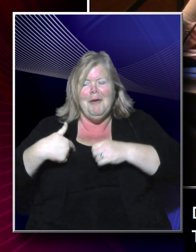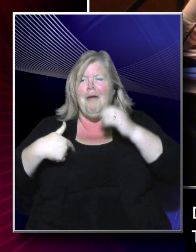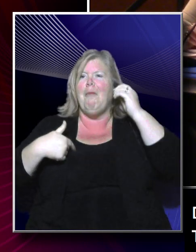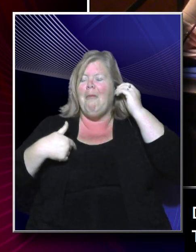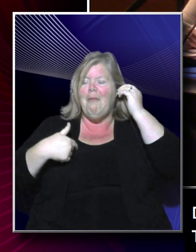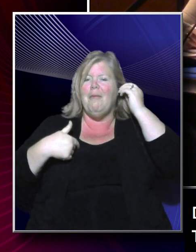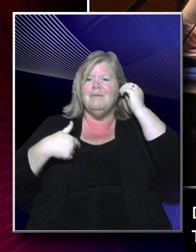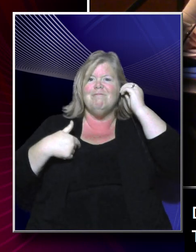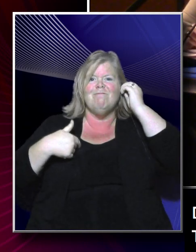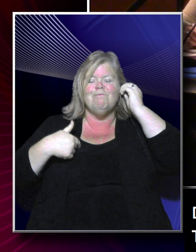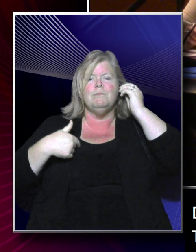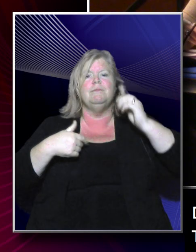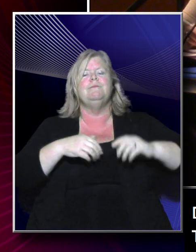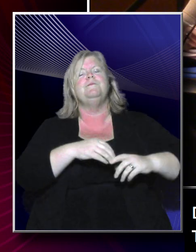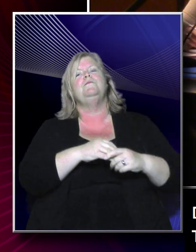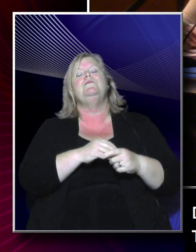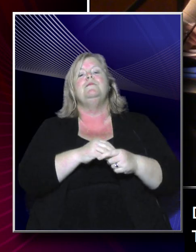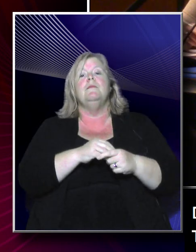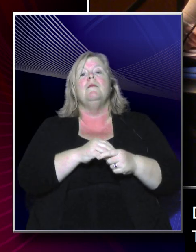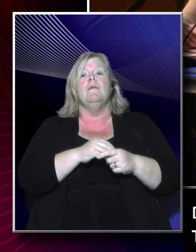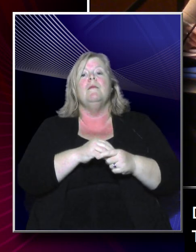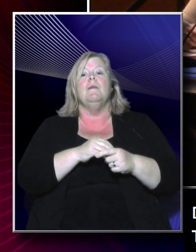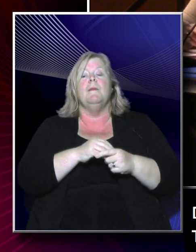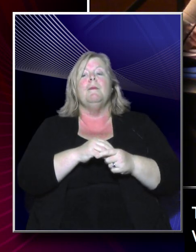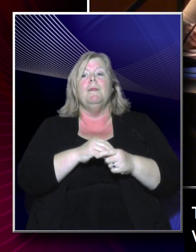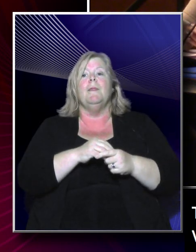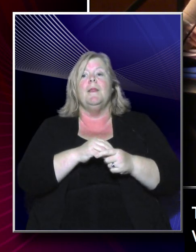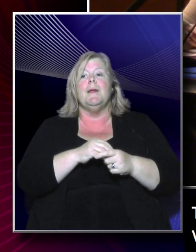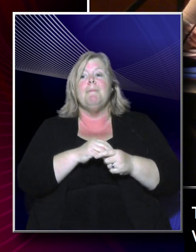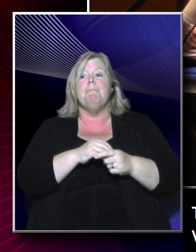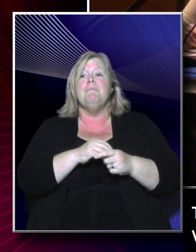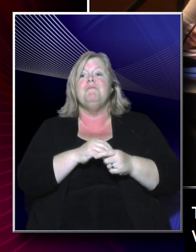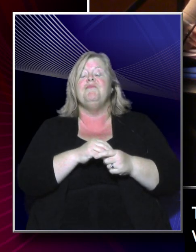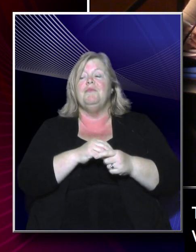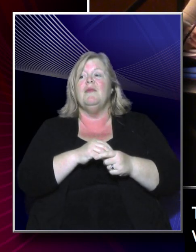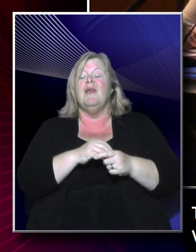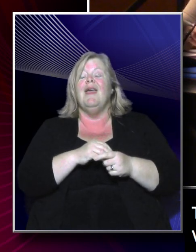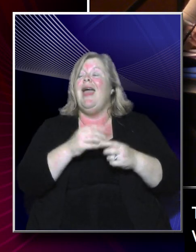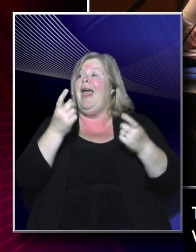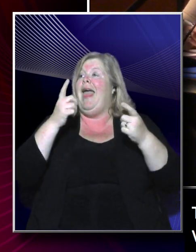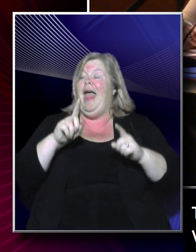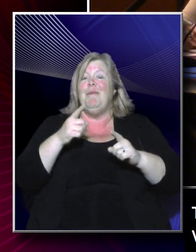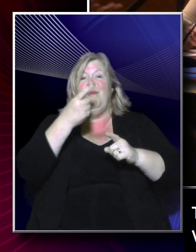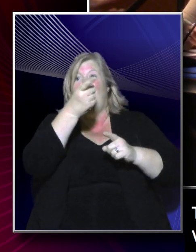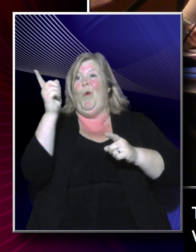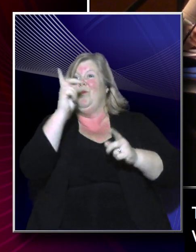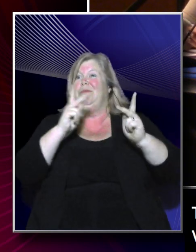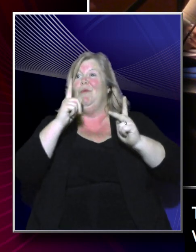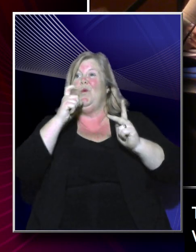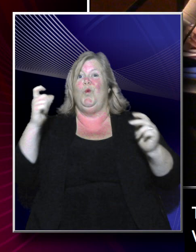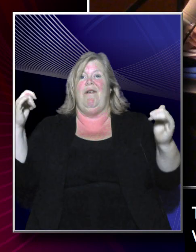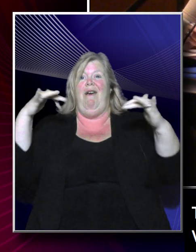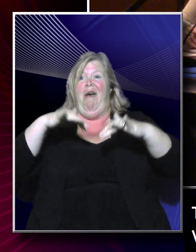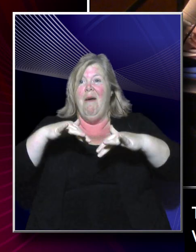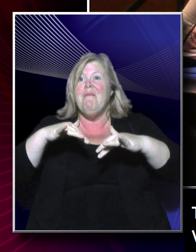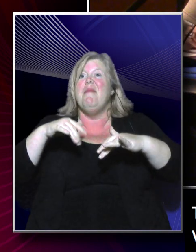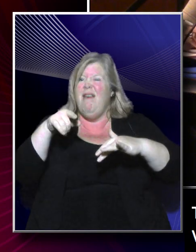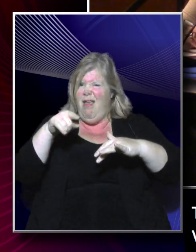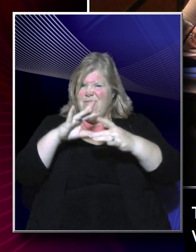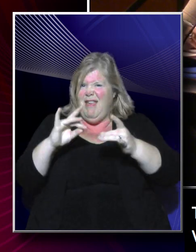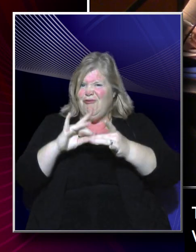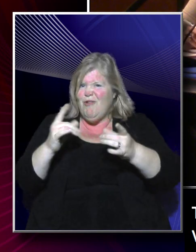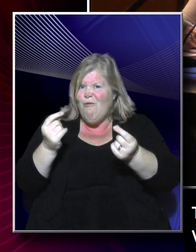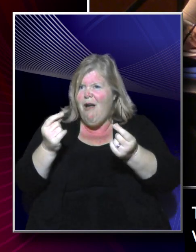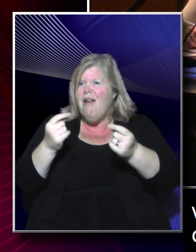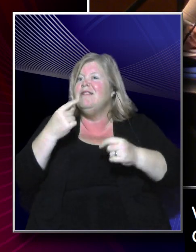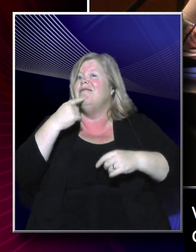educational leadership view of our agency and our campuses was, you have some great things started,